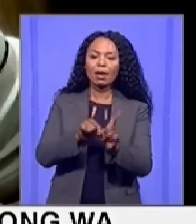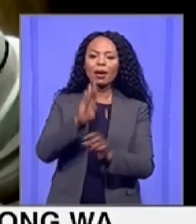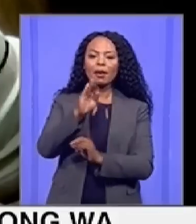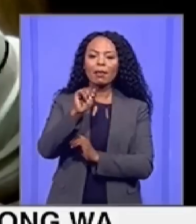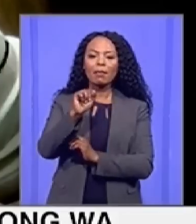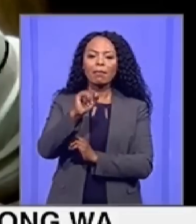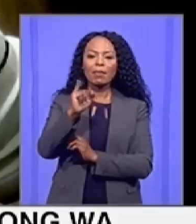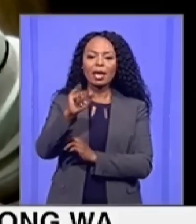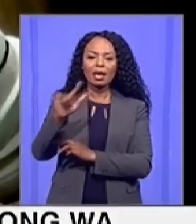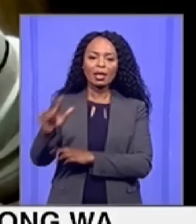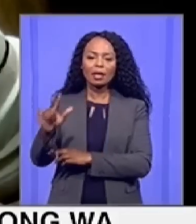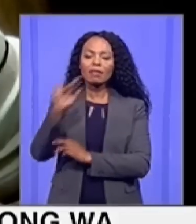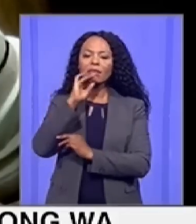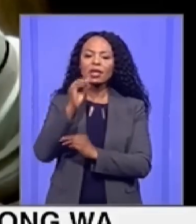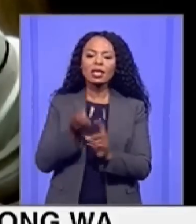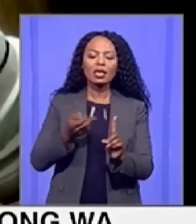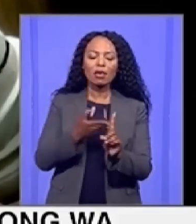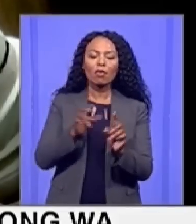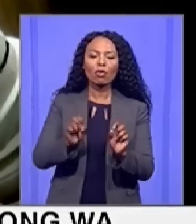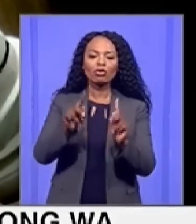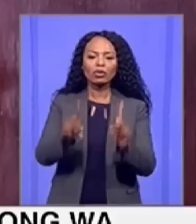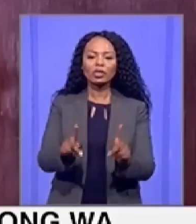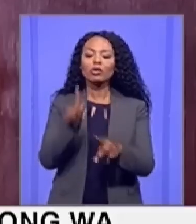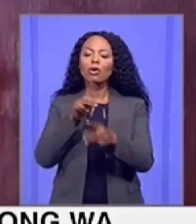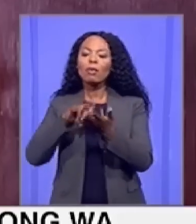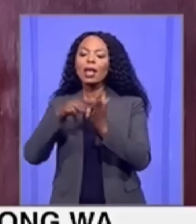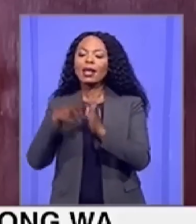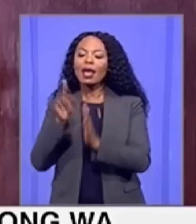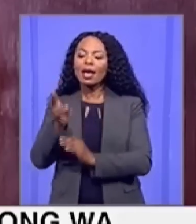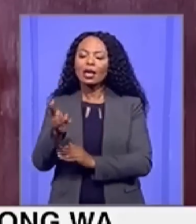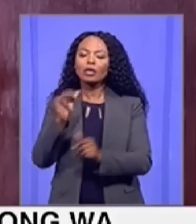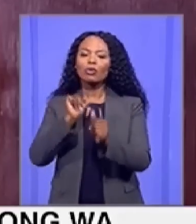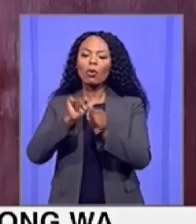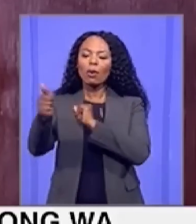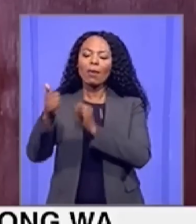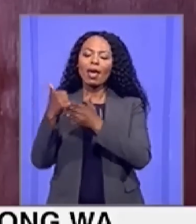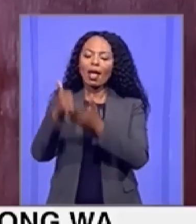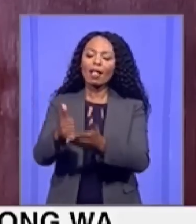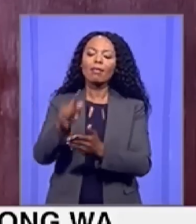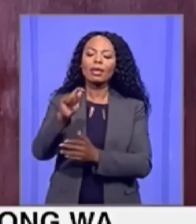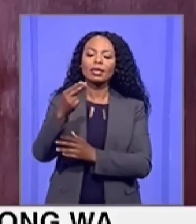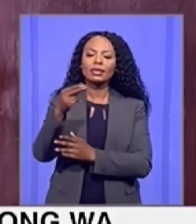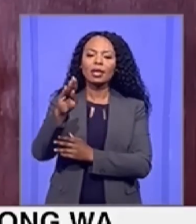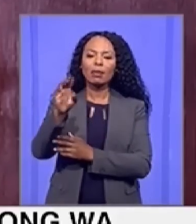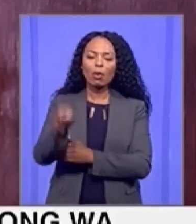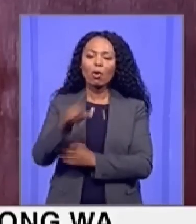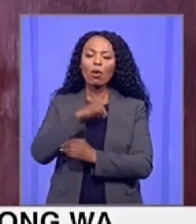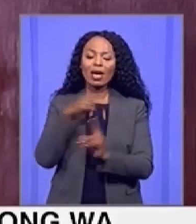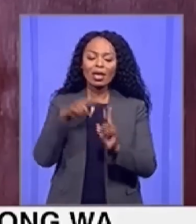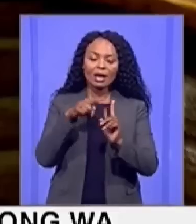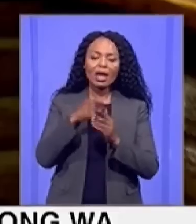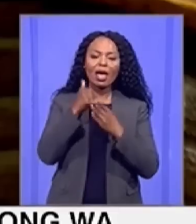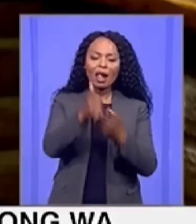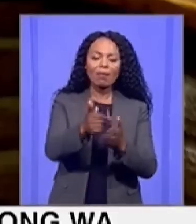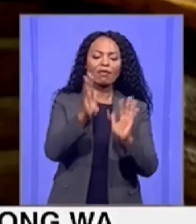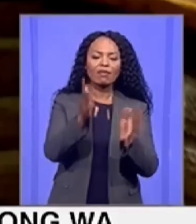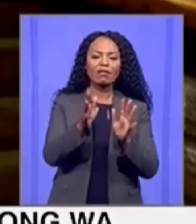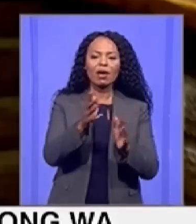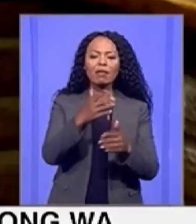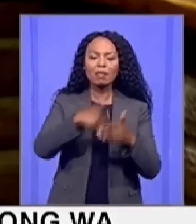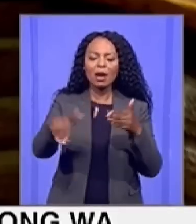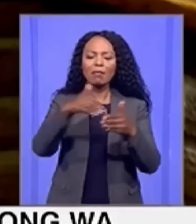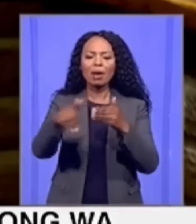neile tshono ya go dira dithulaganyo tse dingwe tsa go ngwegisa Bester. O tlhalositse gore Makutumana o kgonne go kgabaganya melelwane e mmalwa